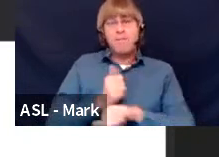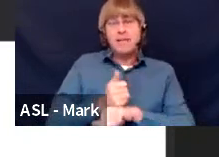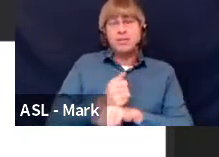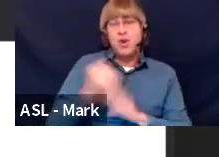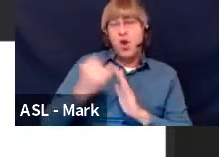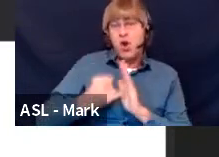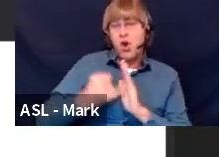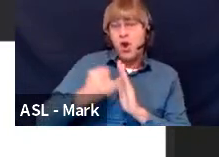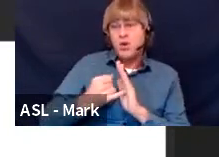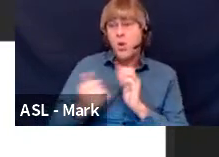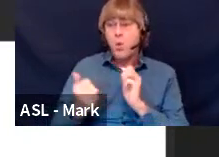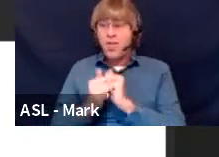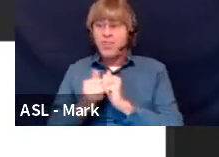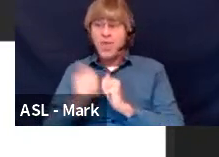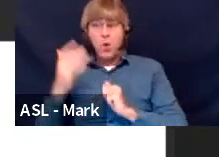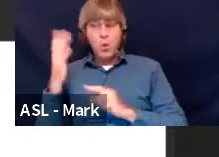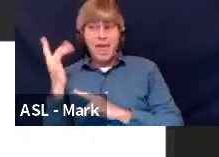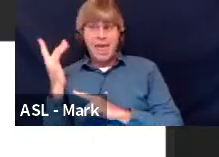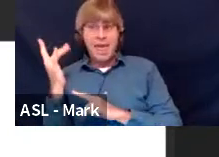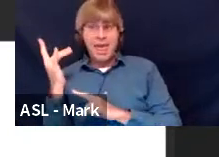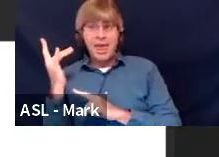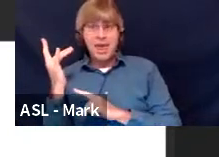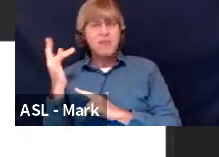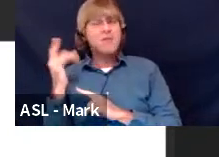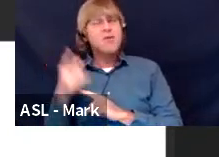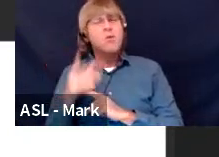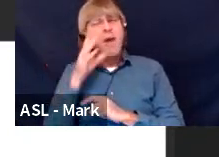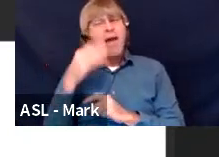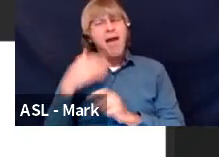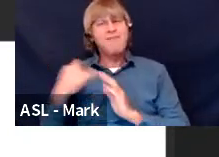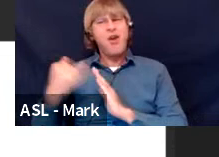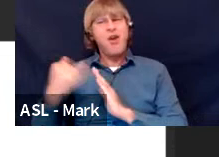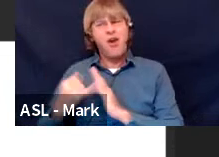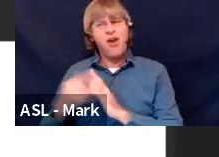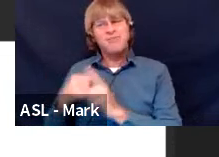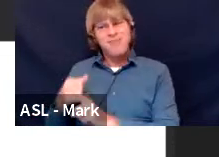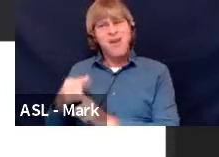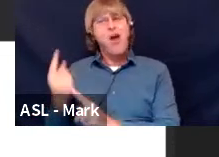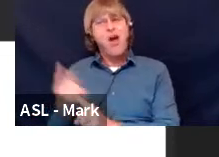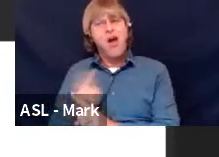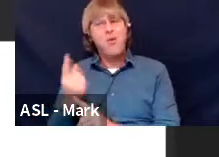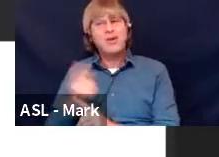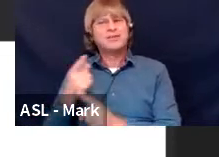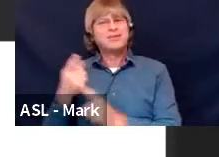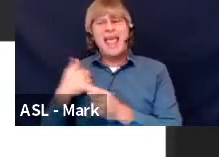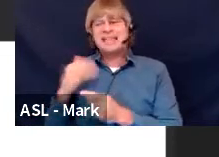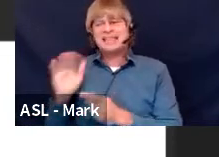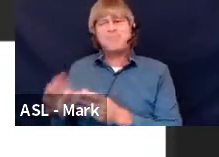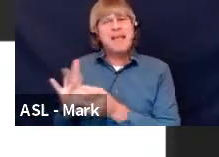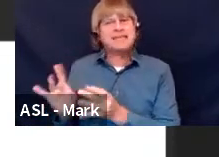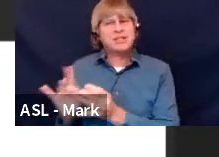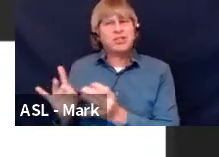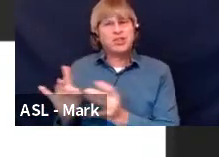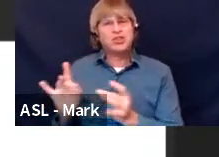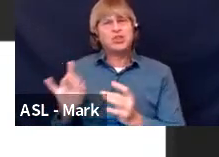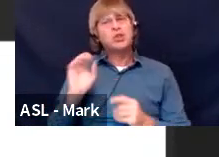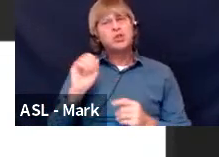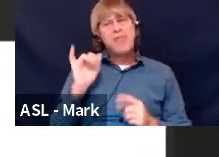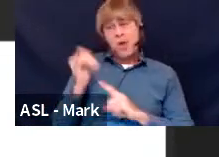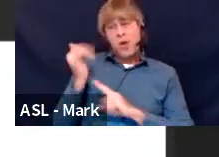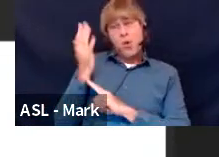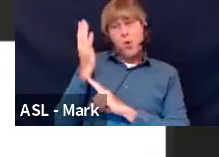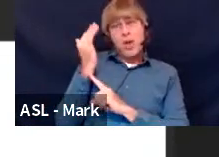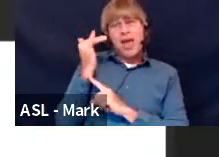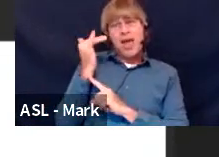art around your why, you'll have art that always says something. And so your why